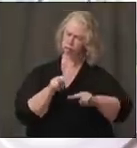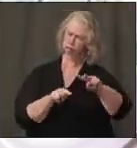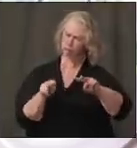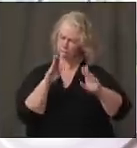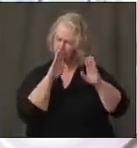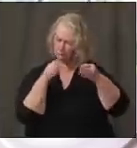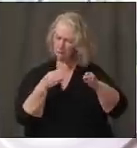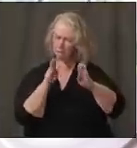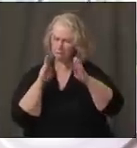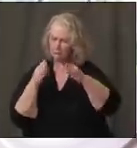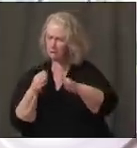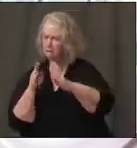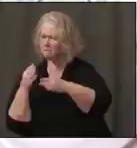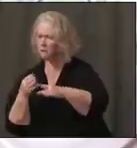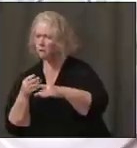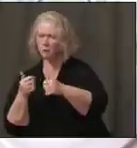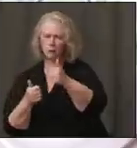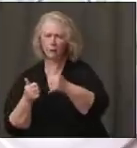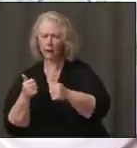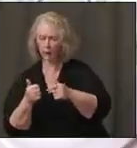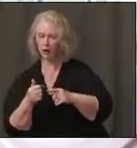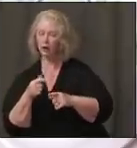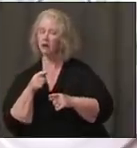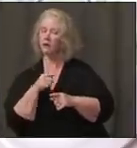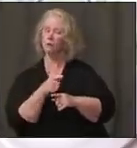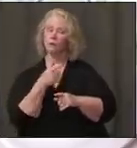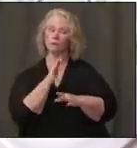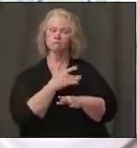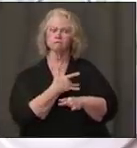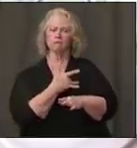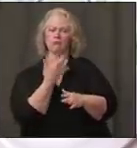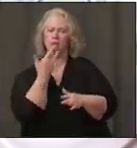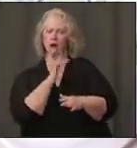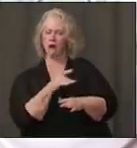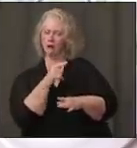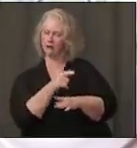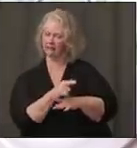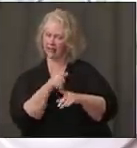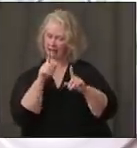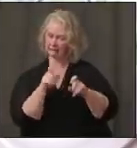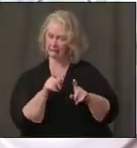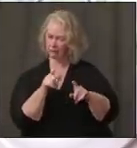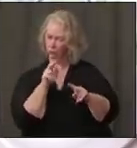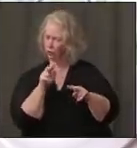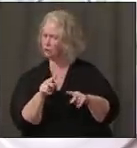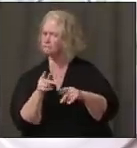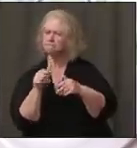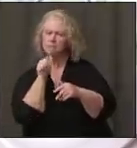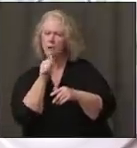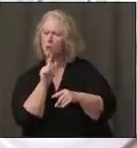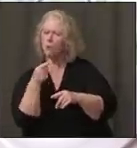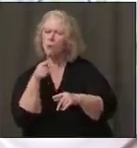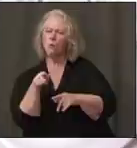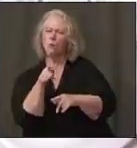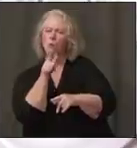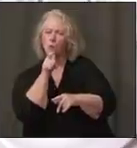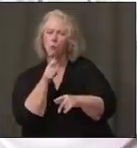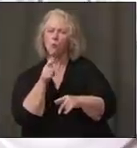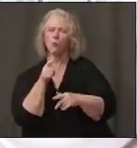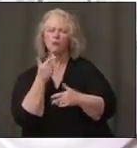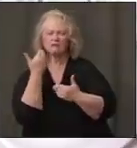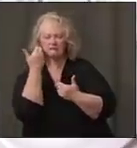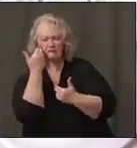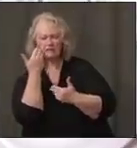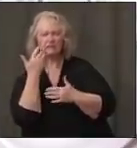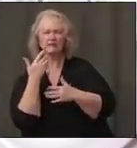focusing testing, both symptomatic and asymptomatic testing, on communities that have been hard hit and are more vulnerable to the virus.